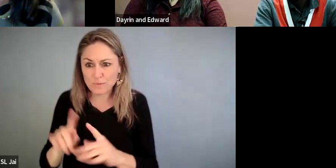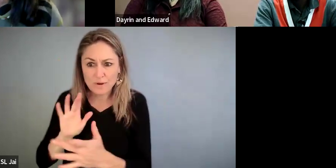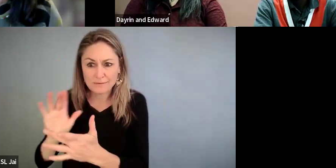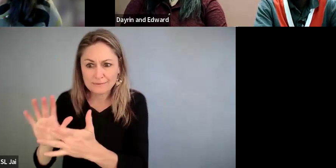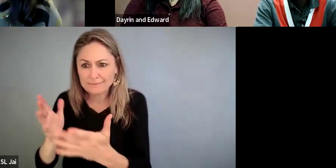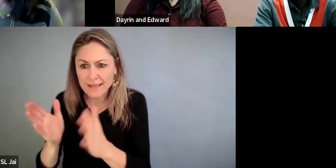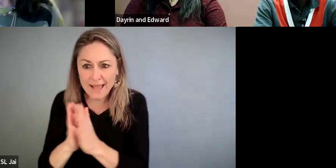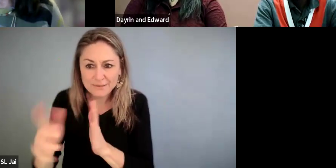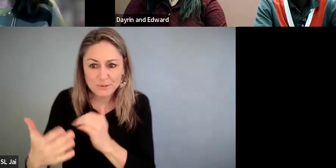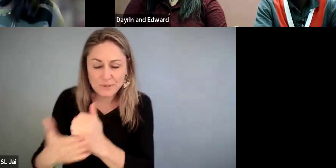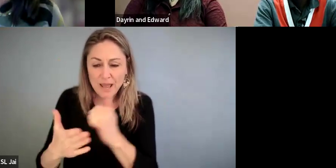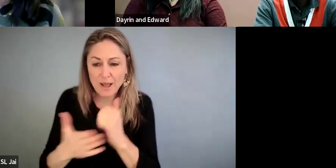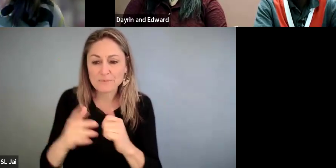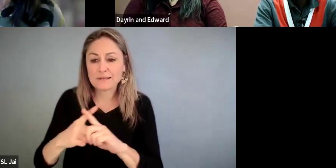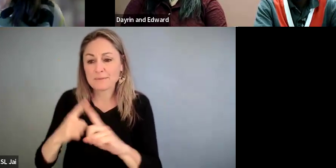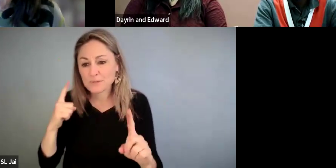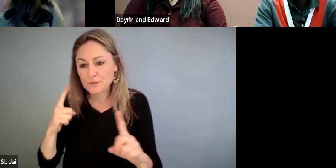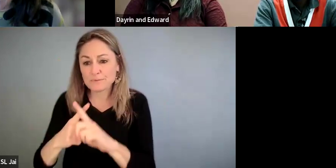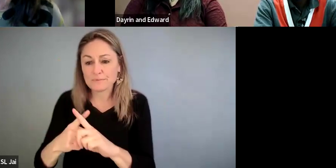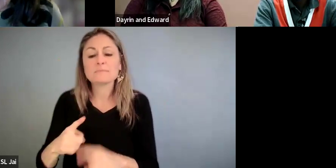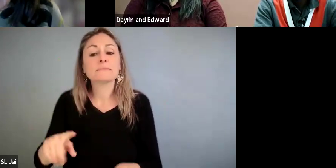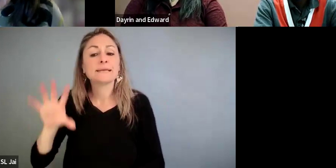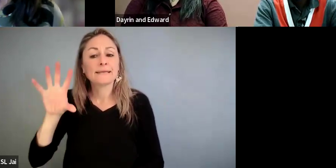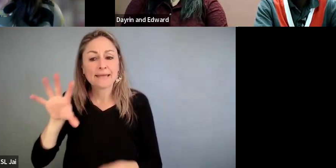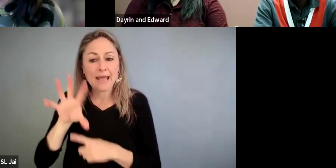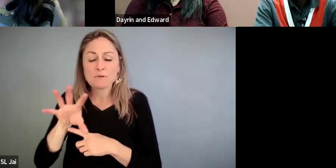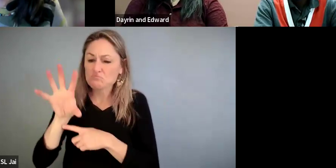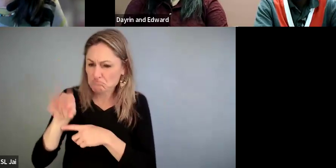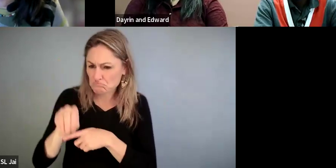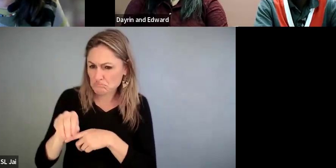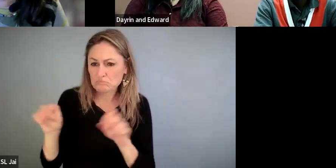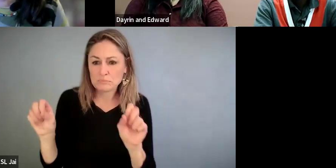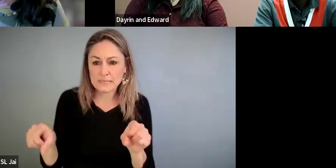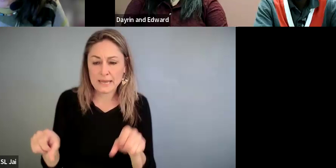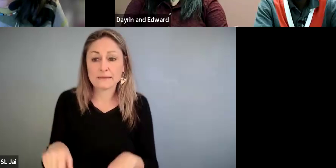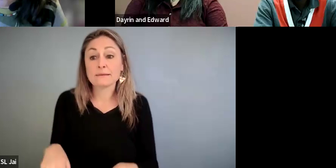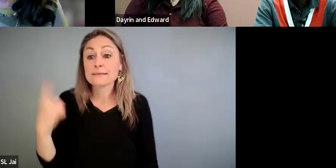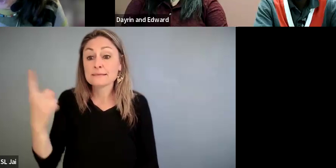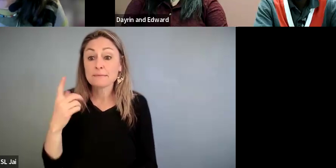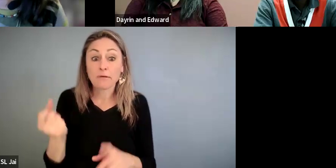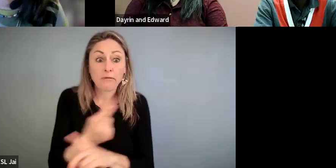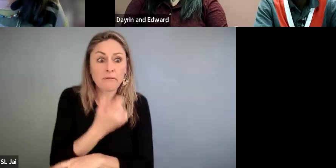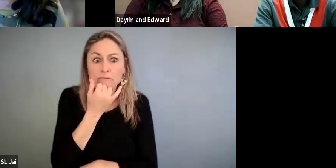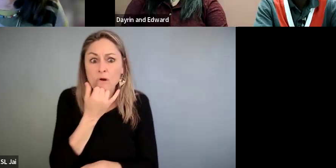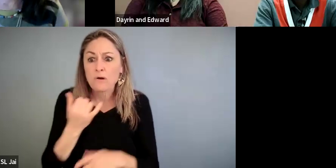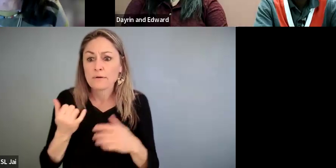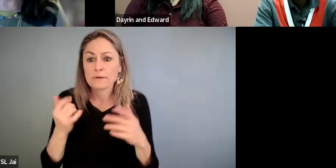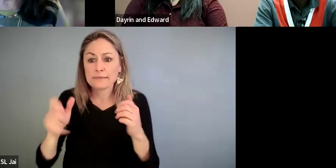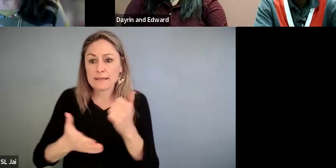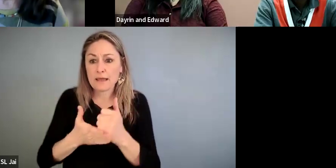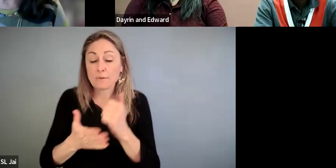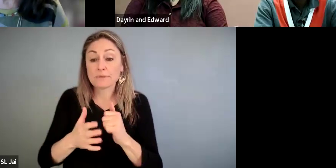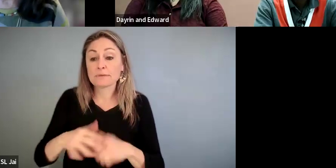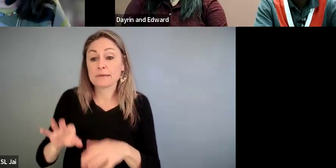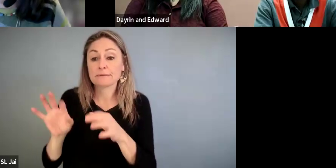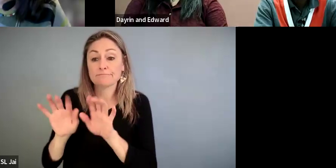to unmute then. You can sure leave your cameras off. And if something goes wrong and you need help, you can write a note in the chat